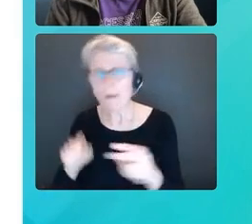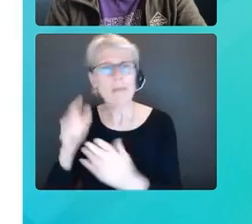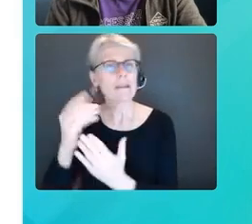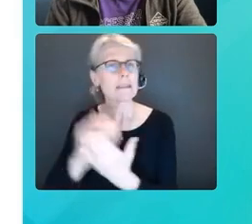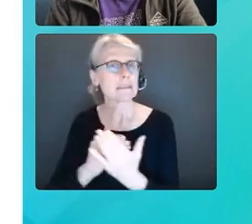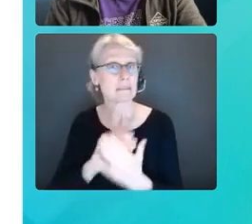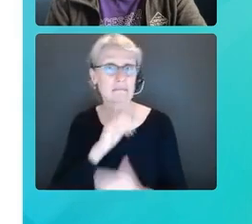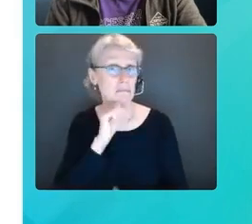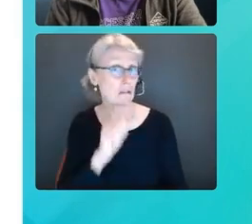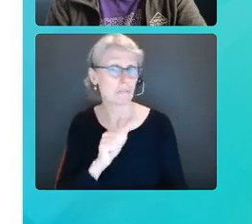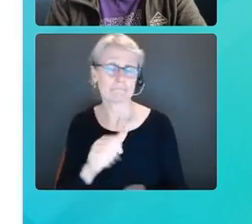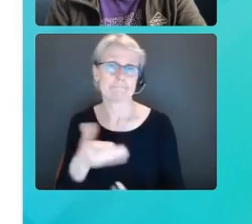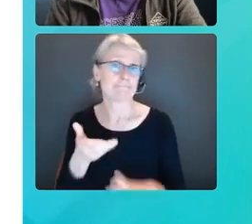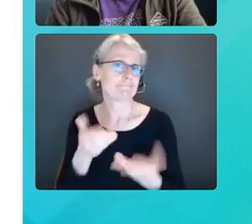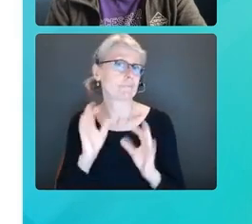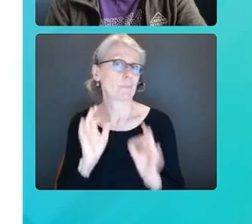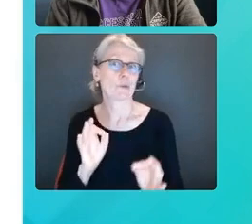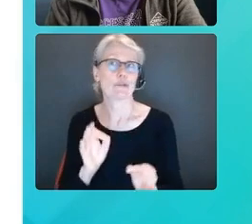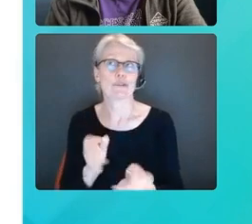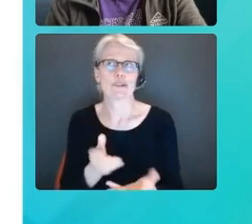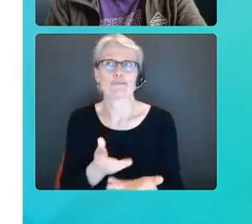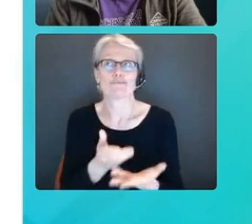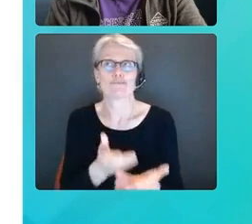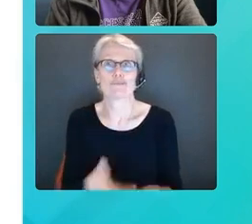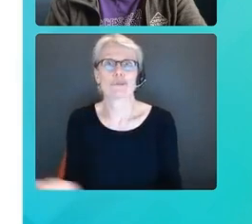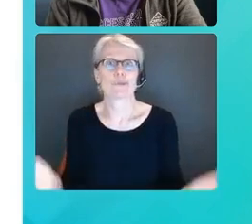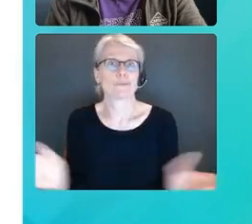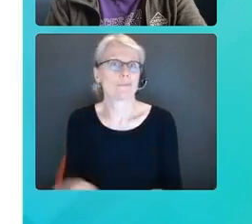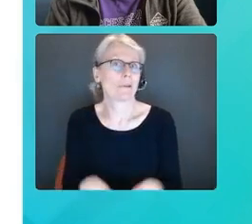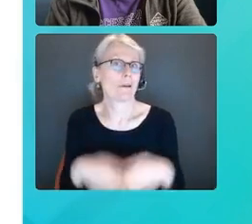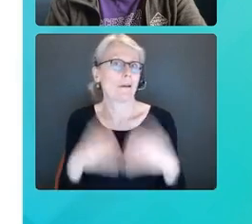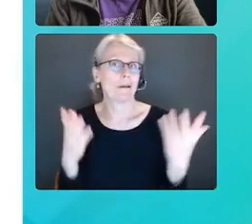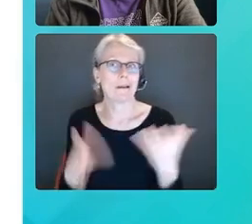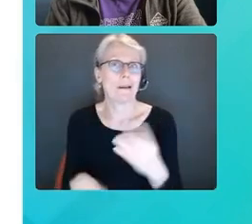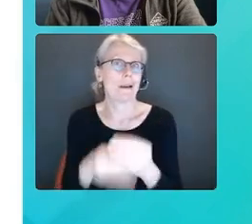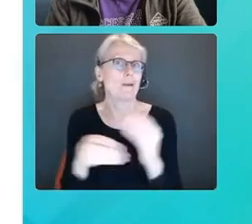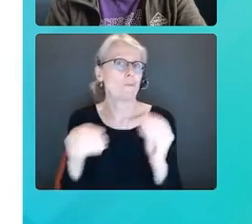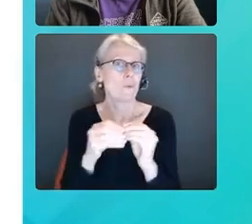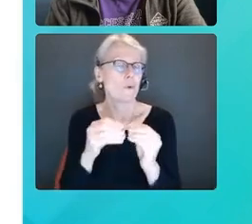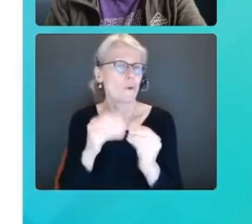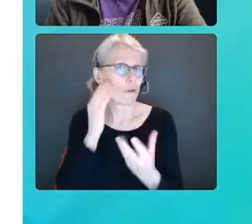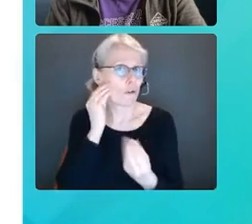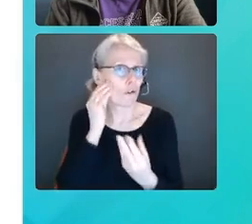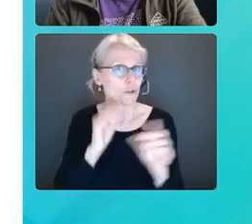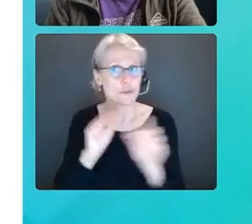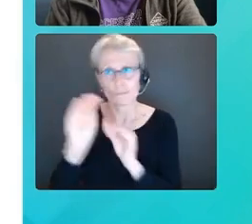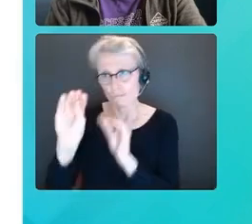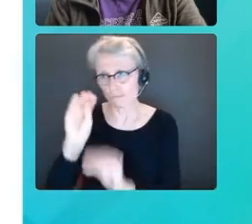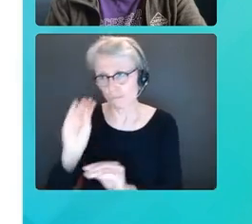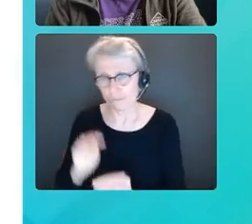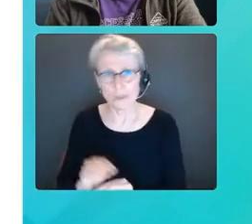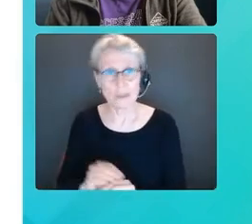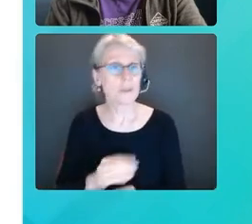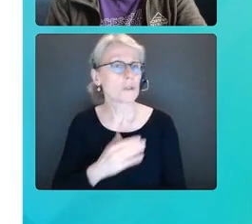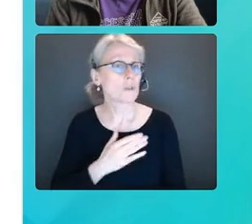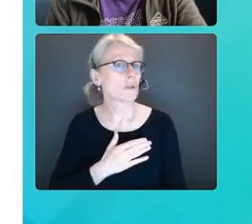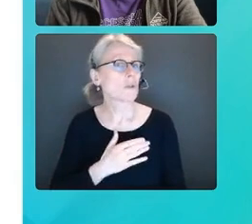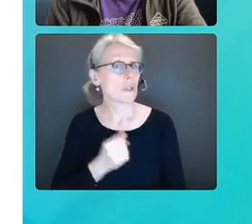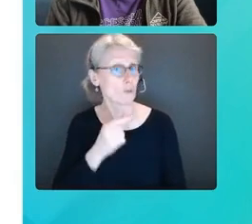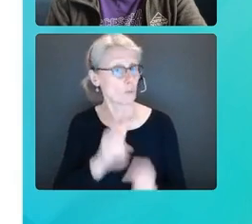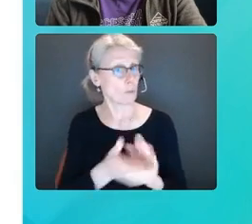perfect opportunity for us to go through and expand our knowledge base and our database to include those things. So definitely trying to take a